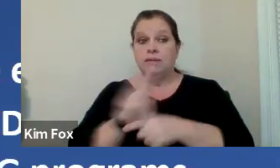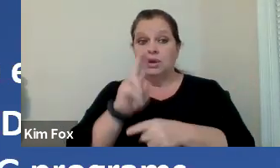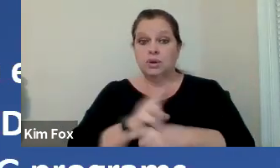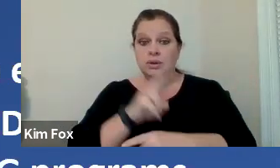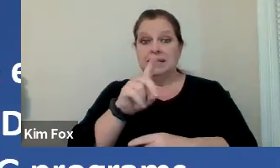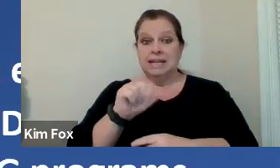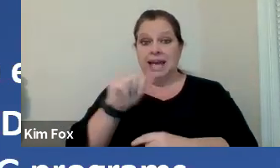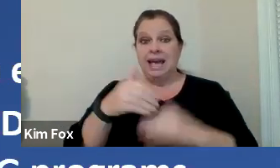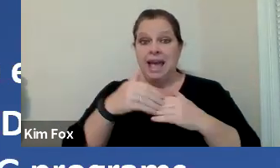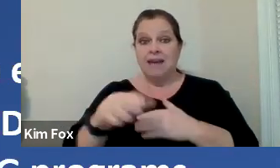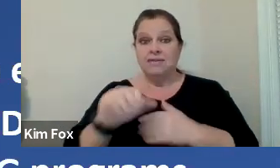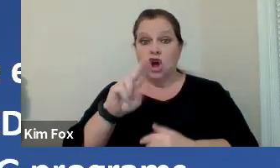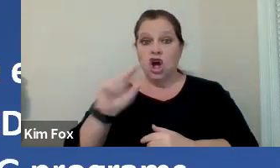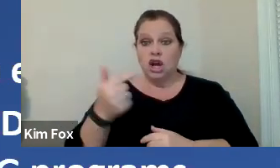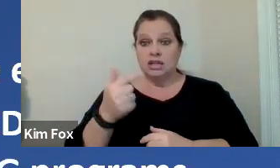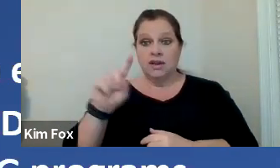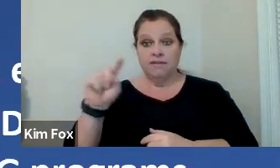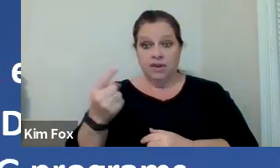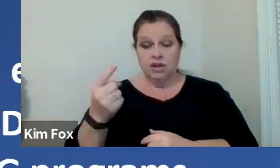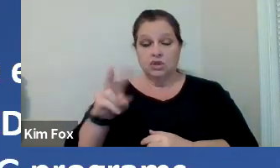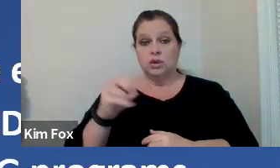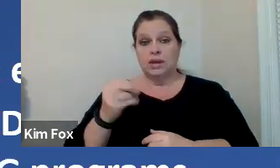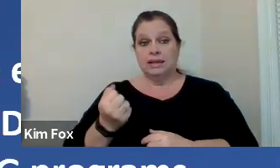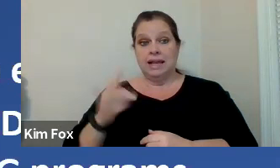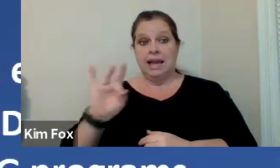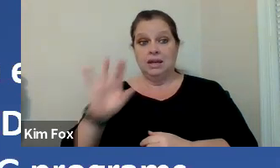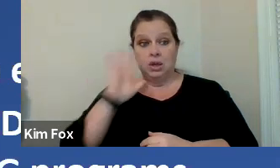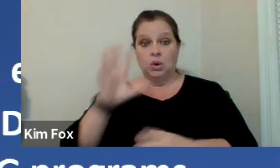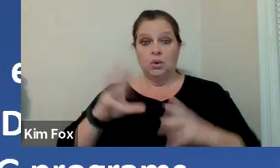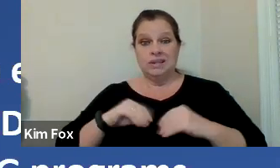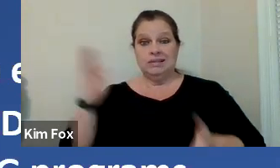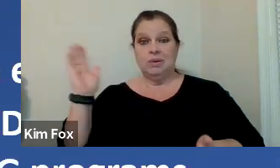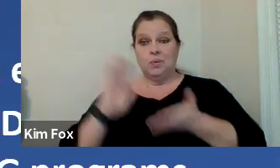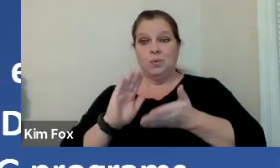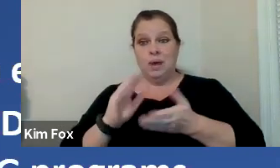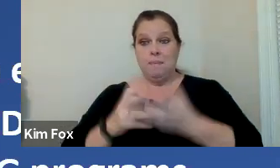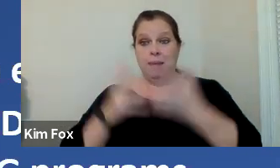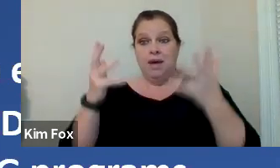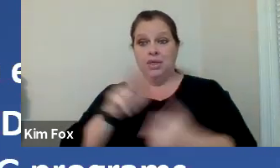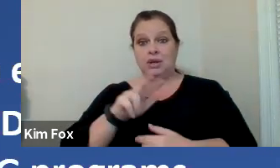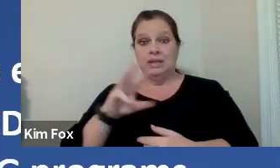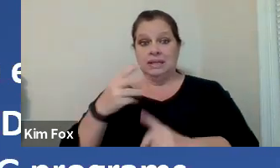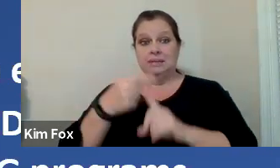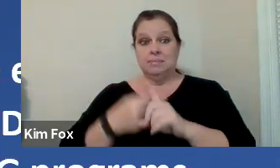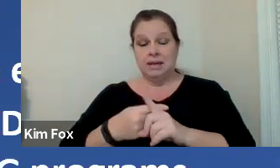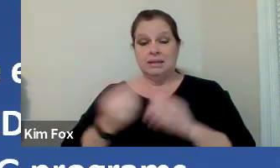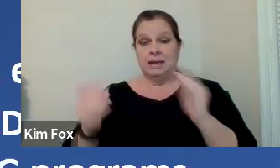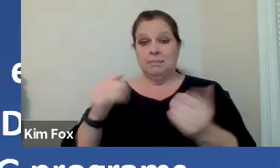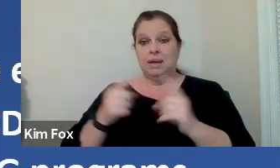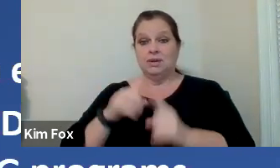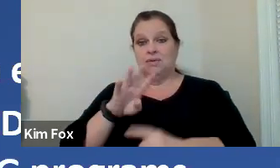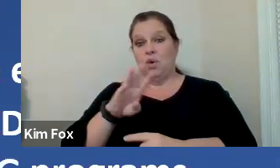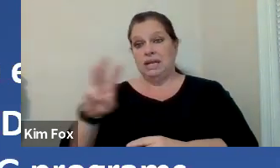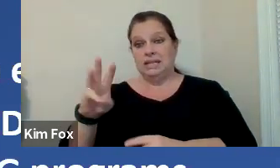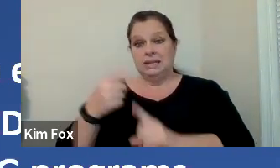after August 1st, 2018, you will receive decreased amount of 36 months vice the 46 months of